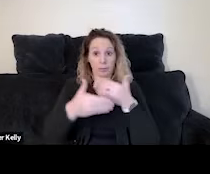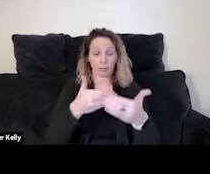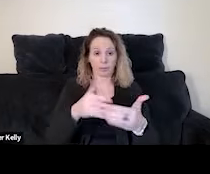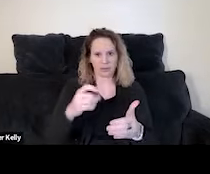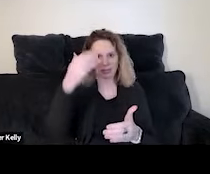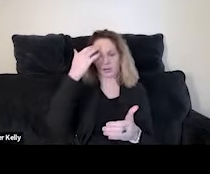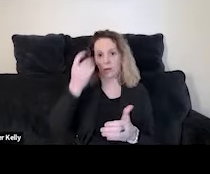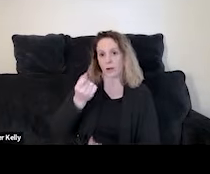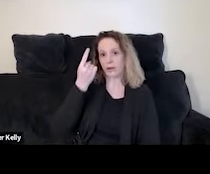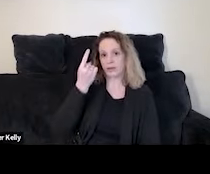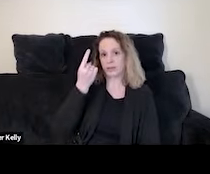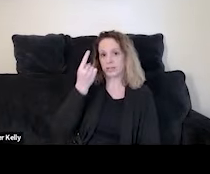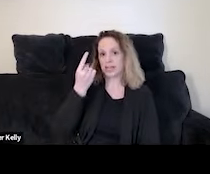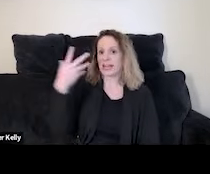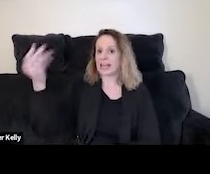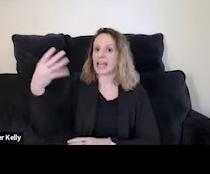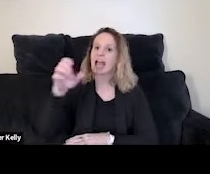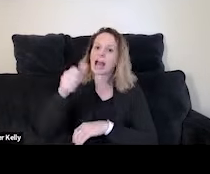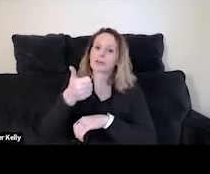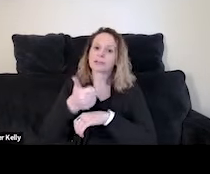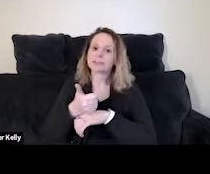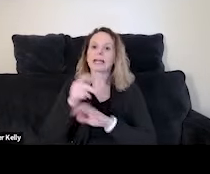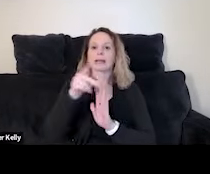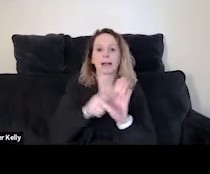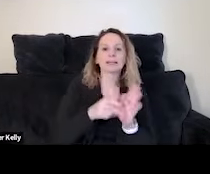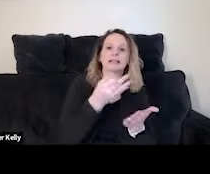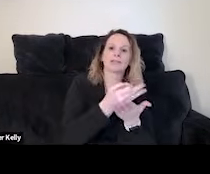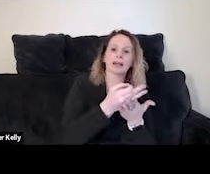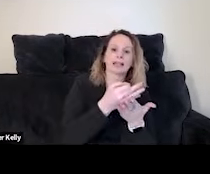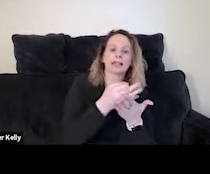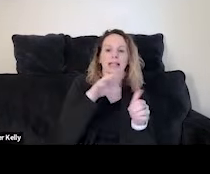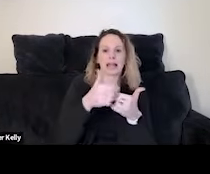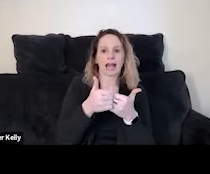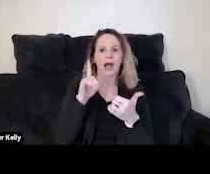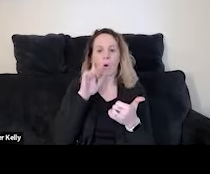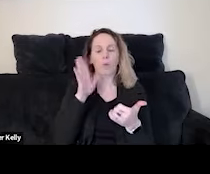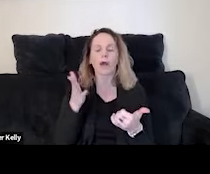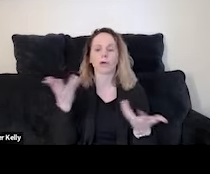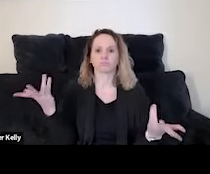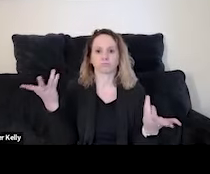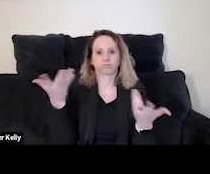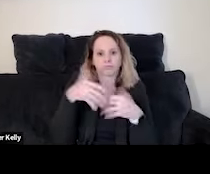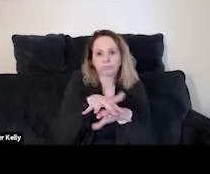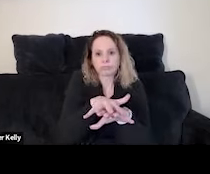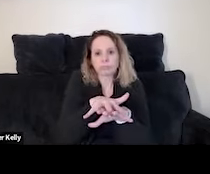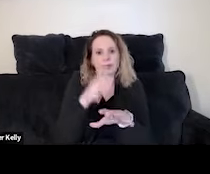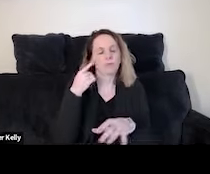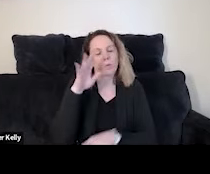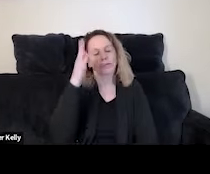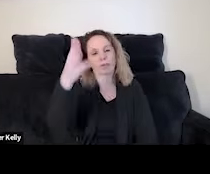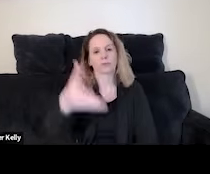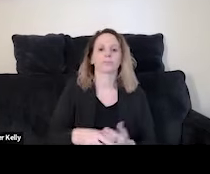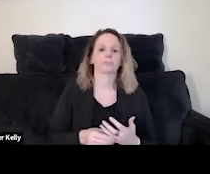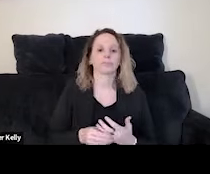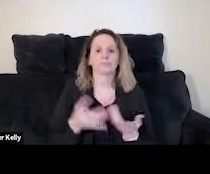and understand what the outer settings are around policy and financing and how all of that is going to fit together in the long run. And these are